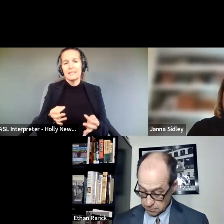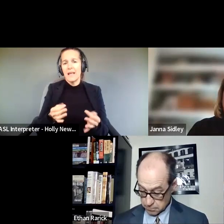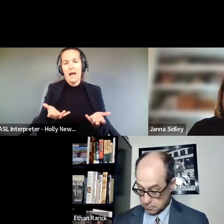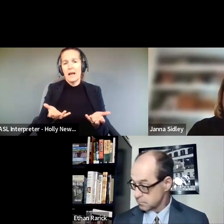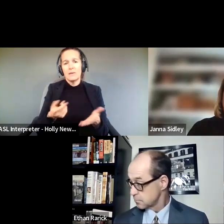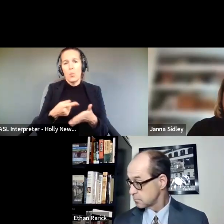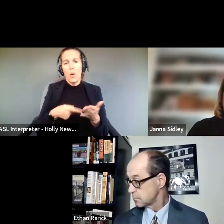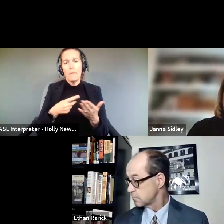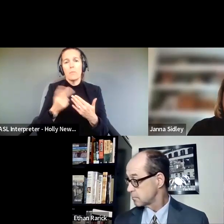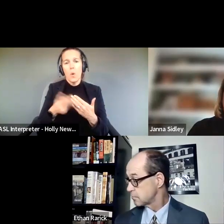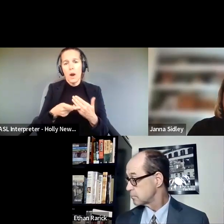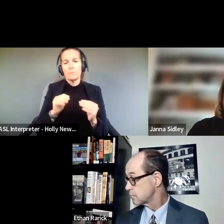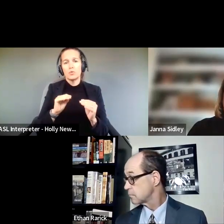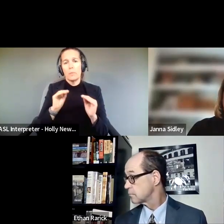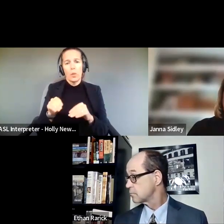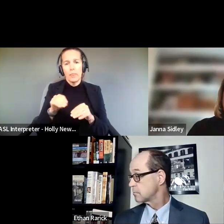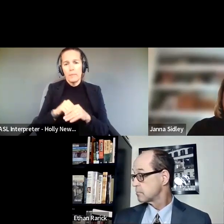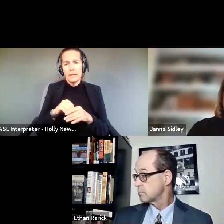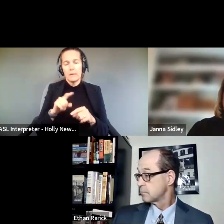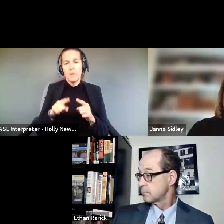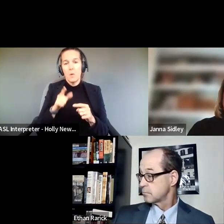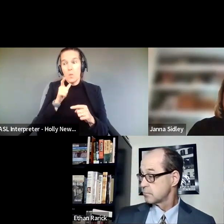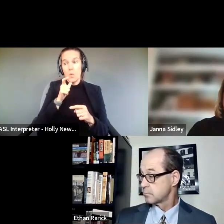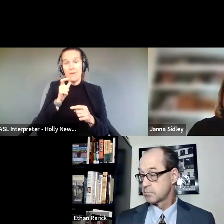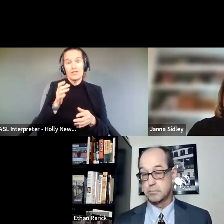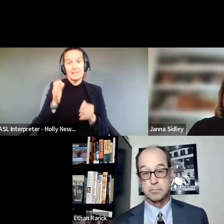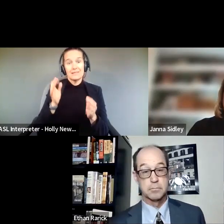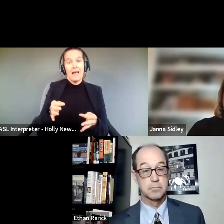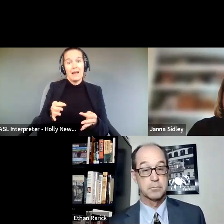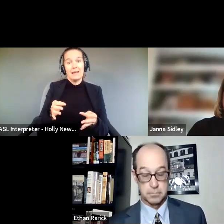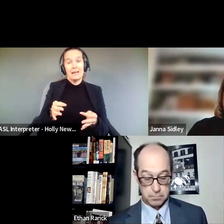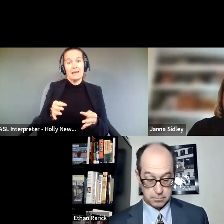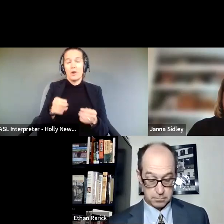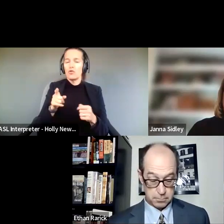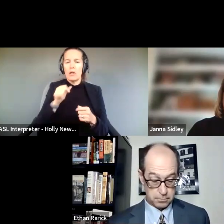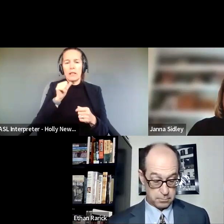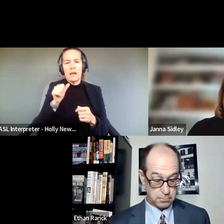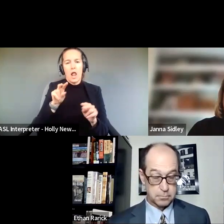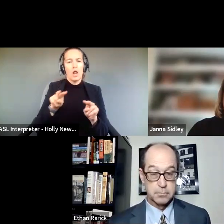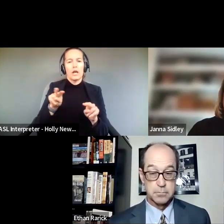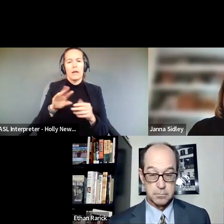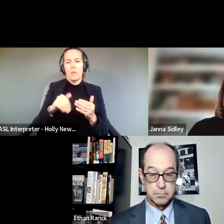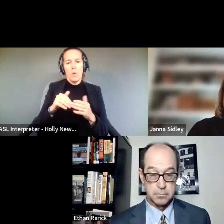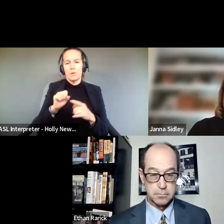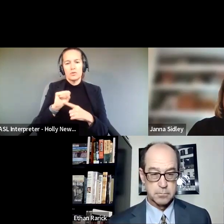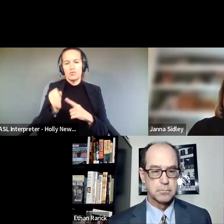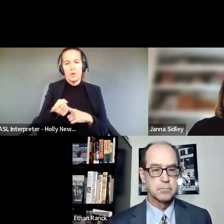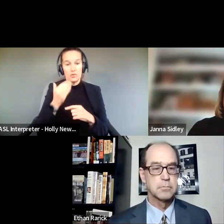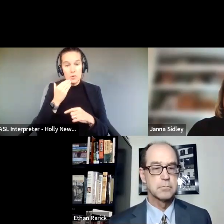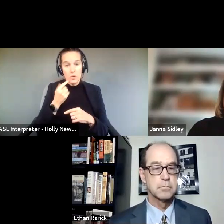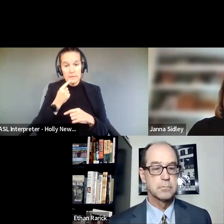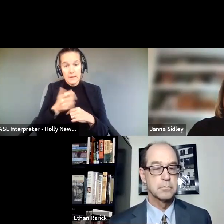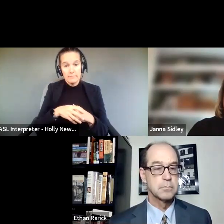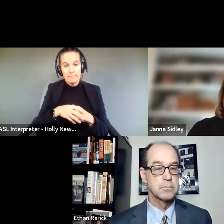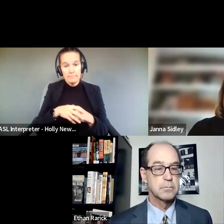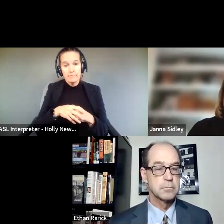what programs to put them in, but whoever's deciding that is really not looking at the whole situation. You know what I'm saying?